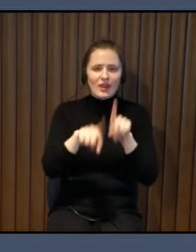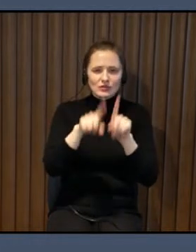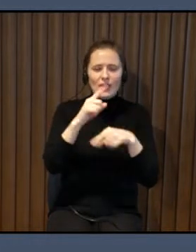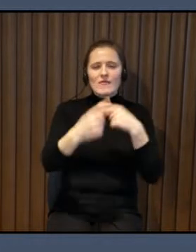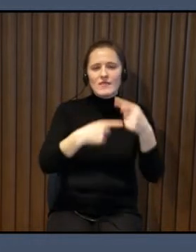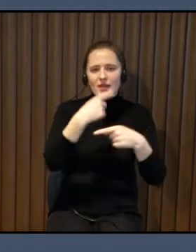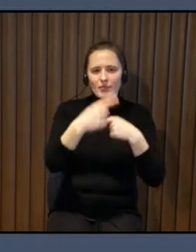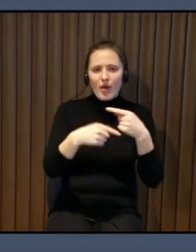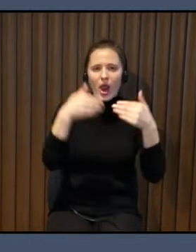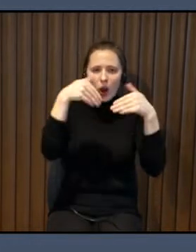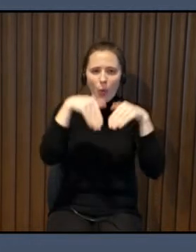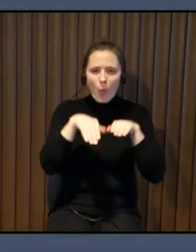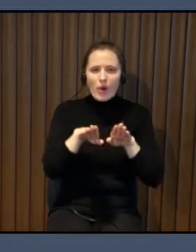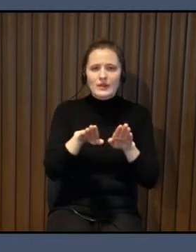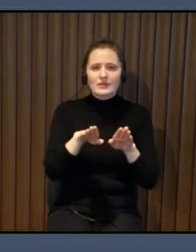Also,